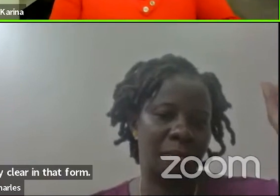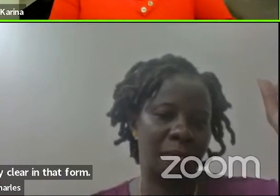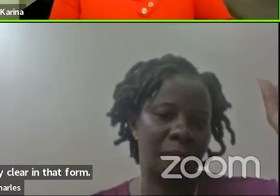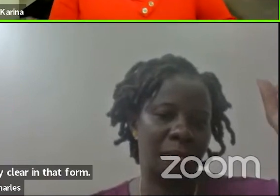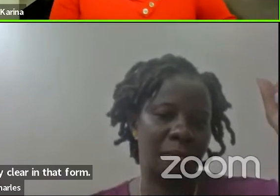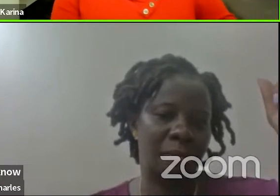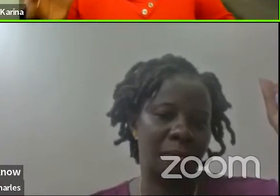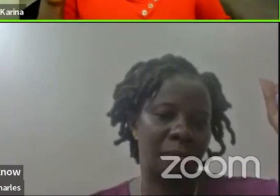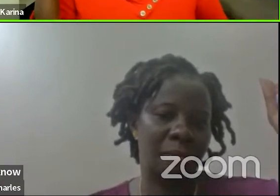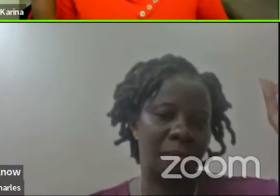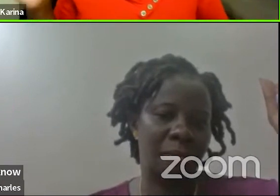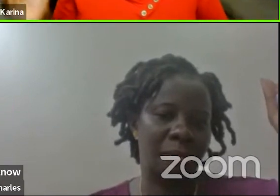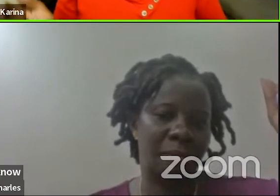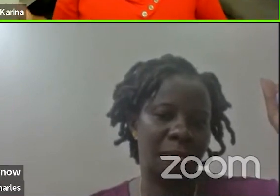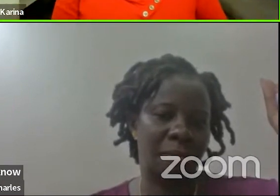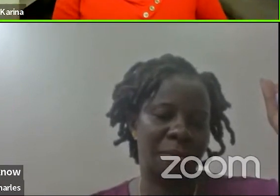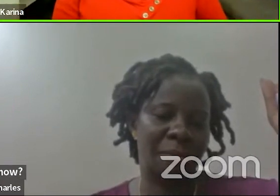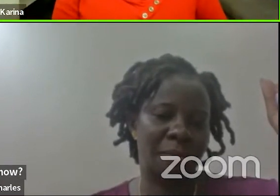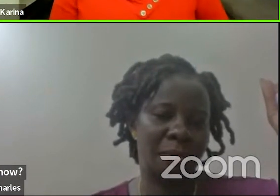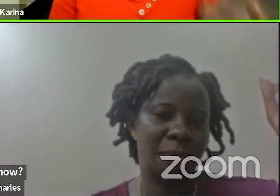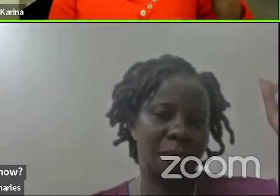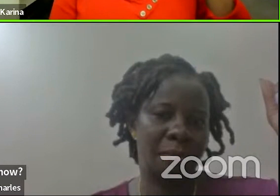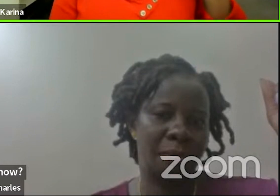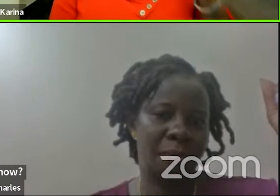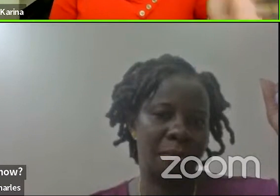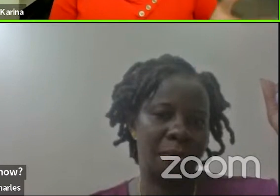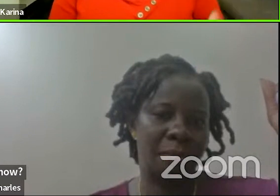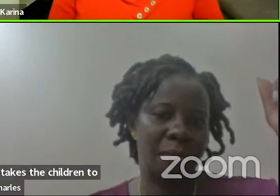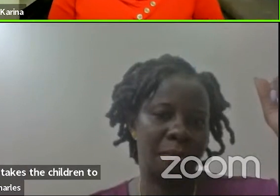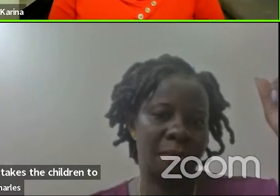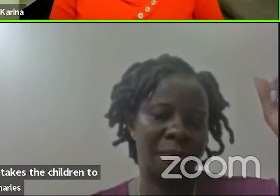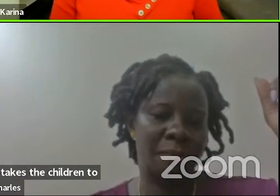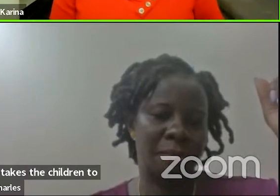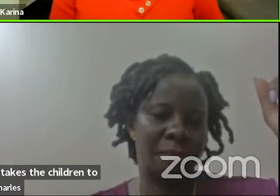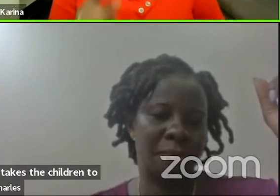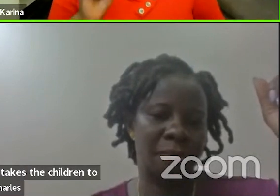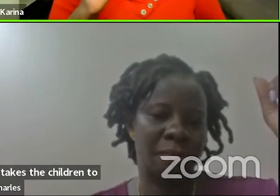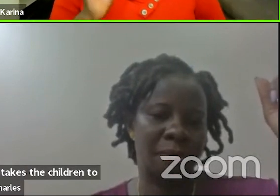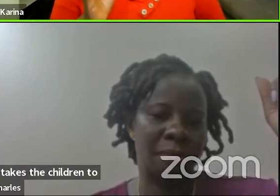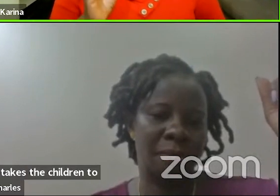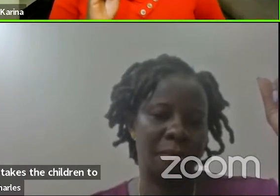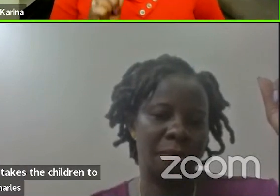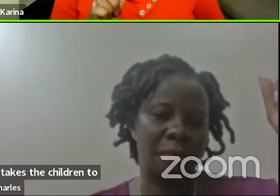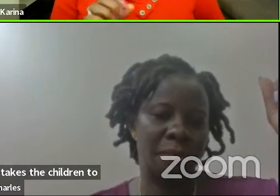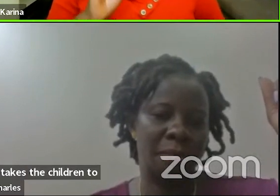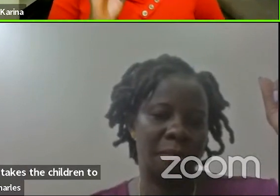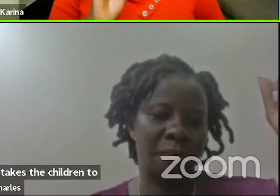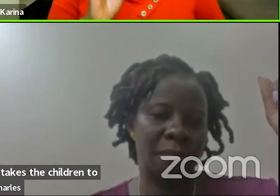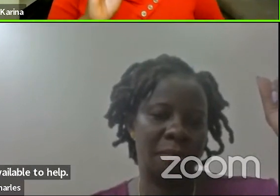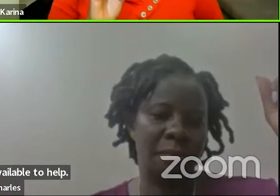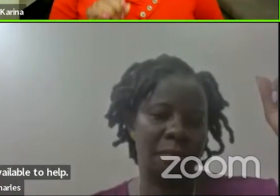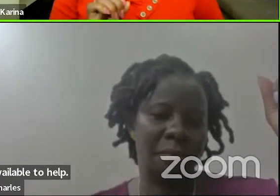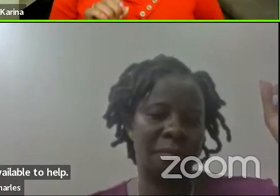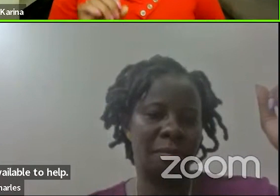the women say, oh, he never takes the children to the doctors. Oh, he's never available to help. Can you articulate